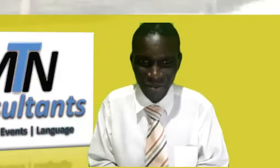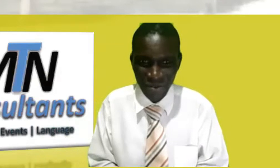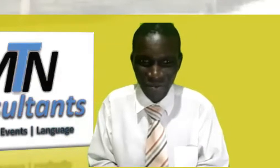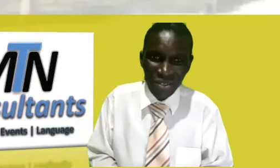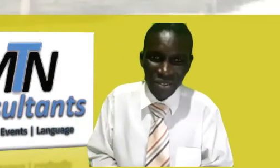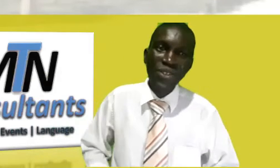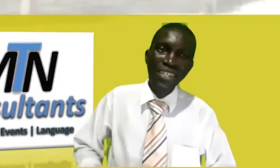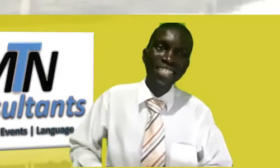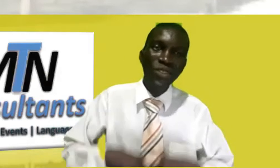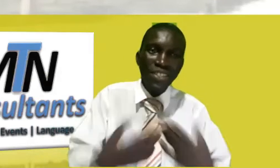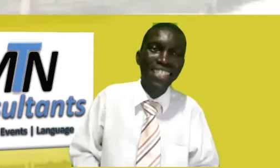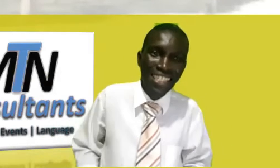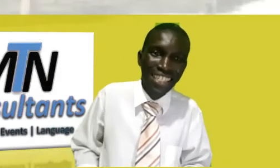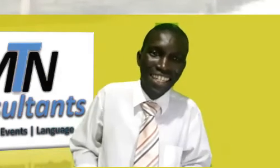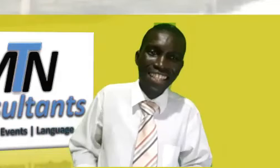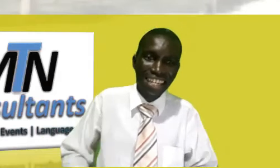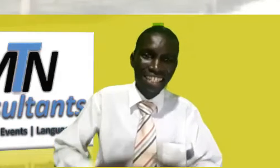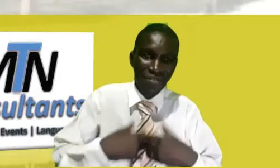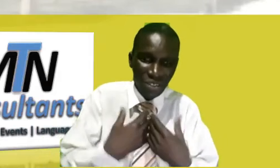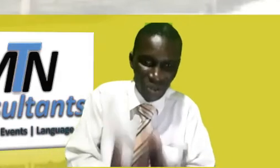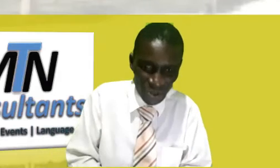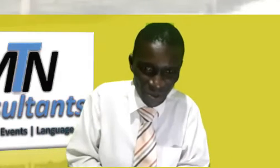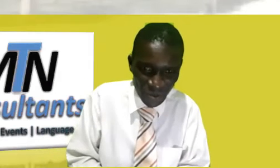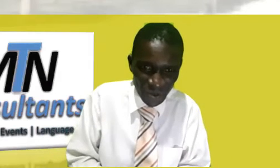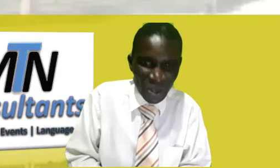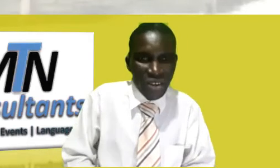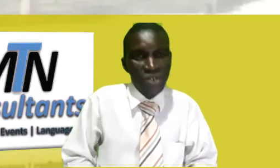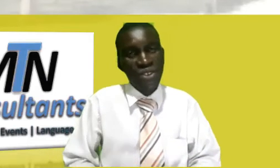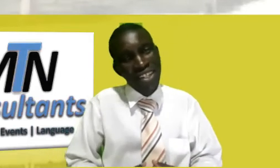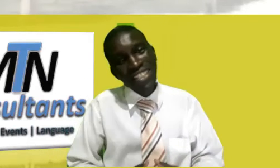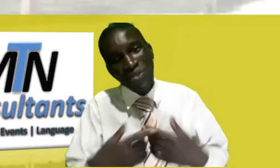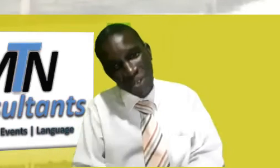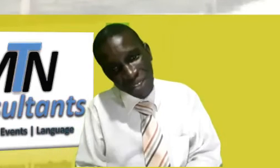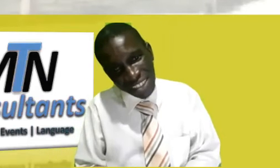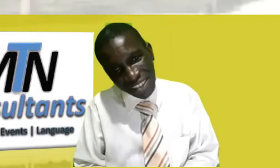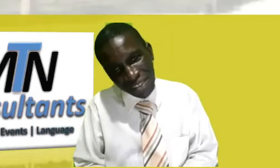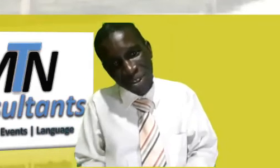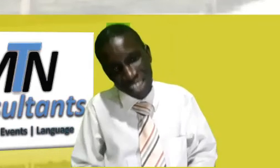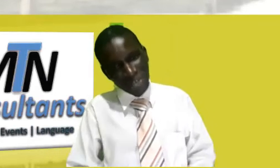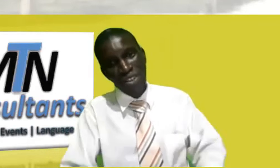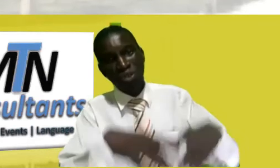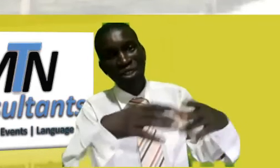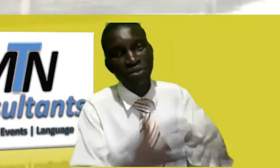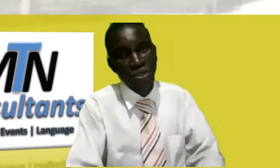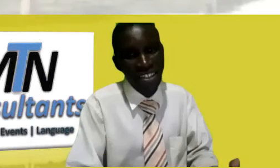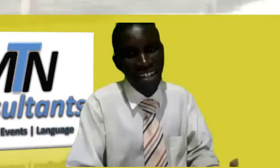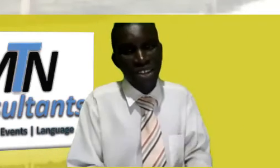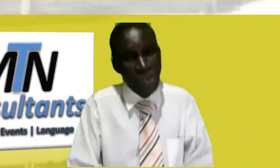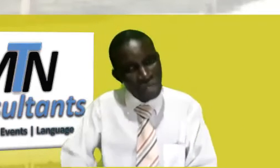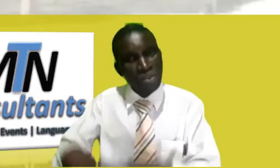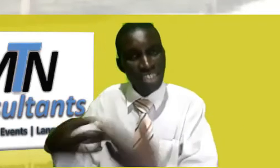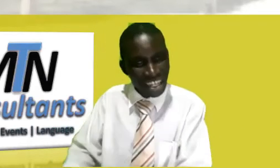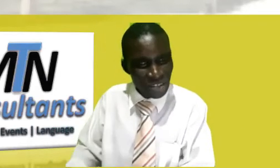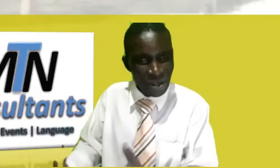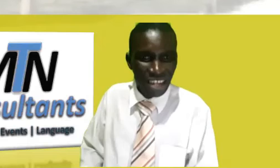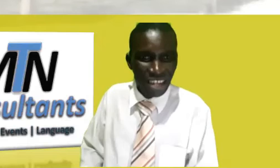you. So you don't choose it, they give it to you. You don't refuse, because even if you refuse, you